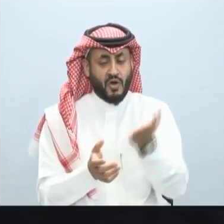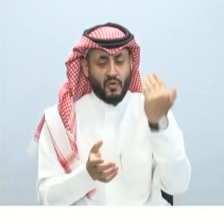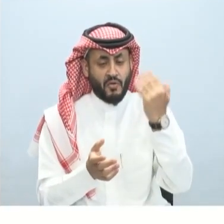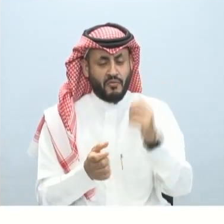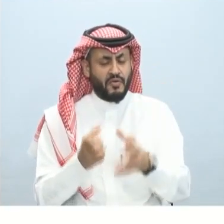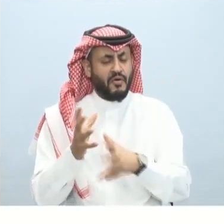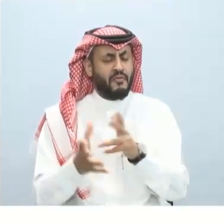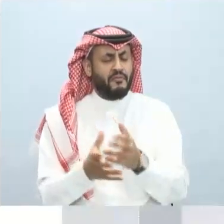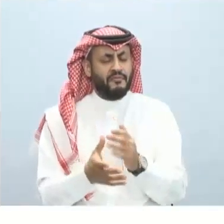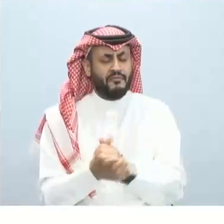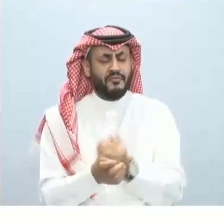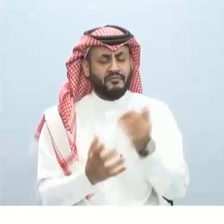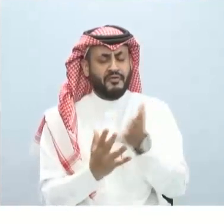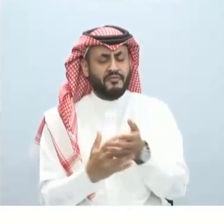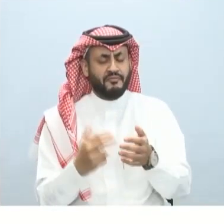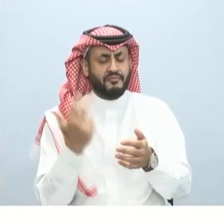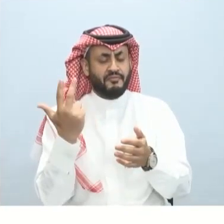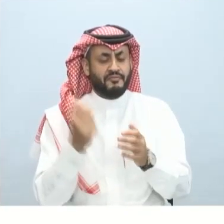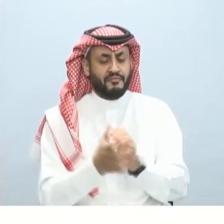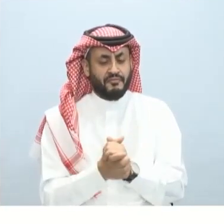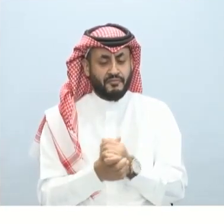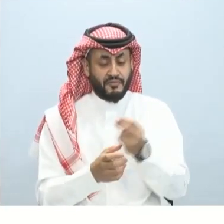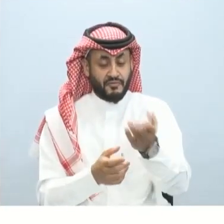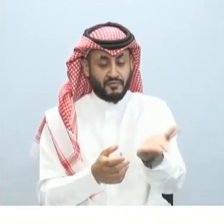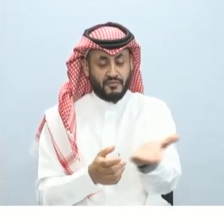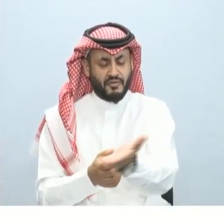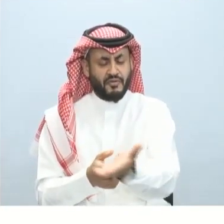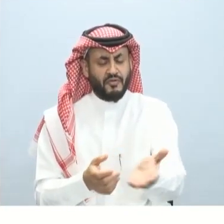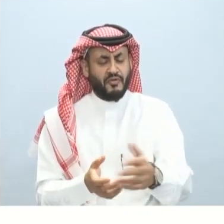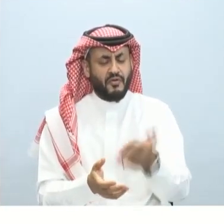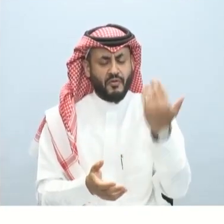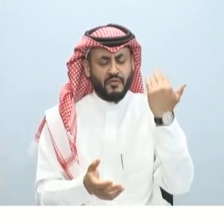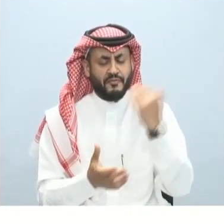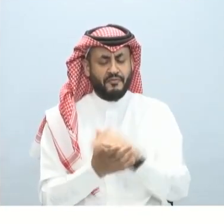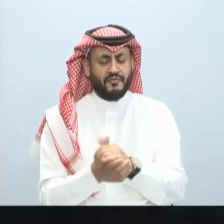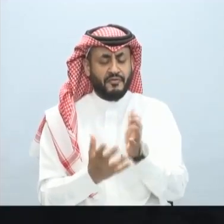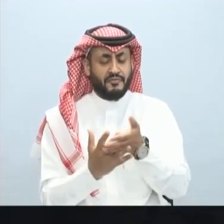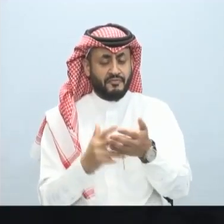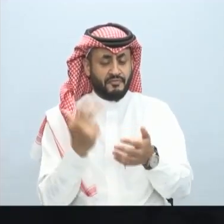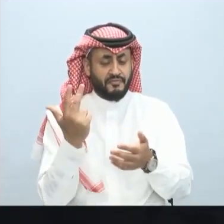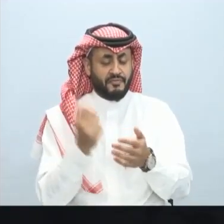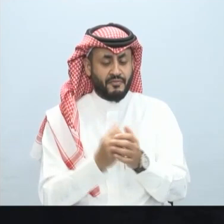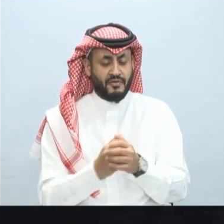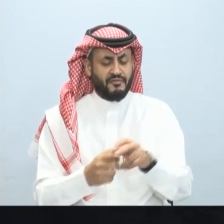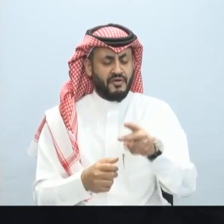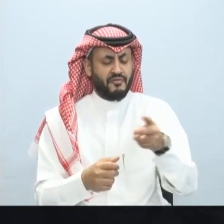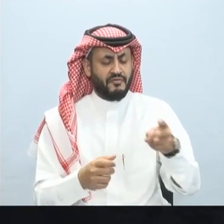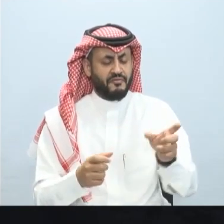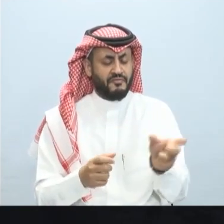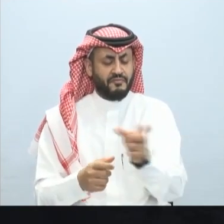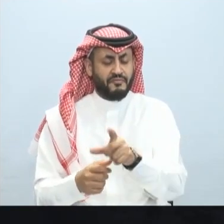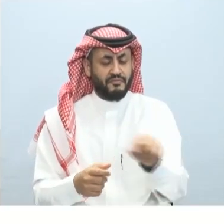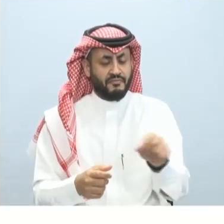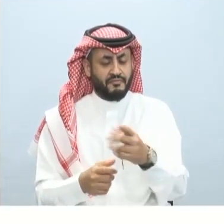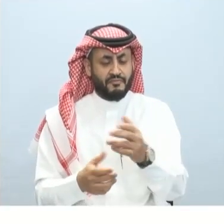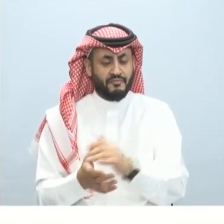a lot in Unit 3. If we recall all of these words that we mentioned in Unit 3, we talked about different words. For example,